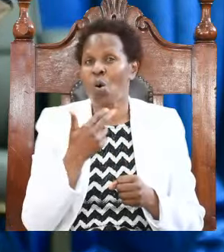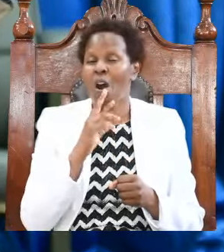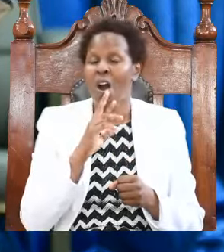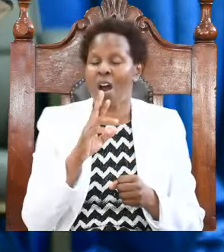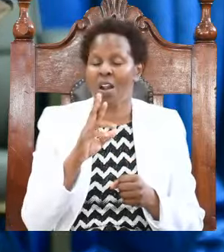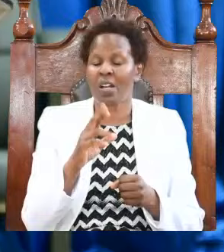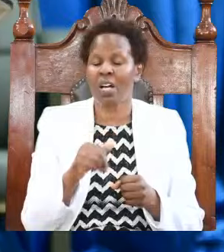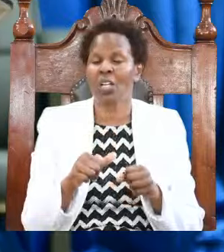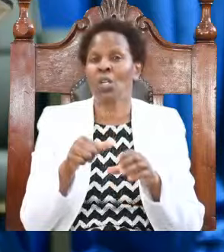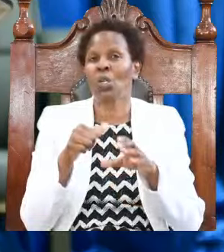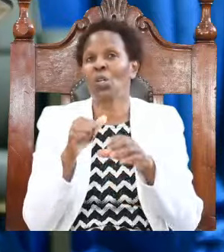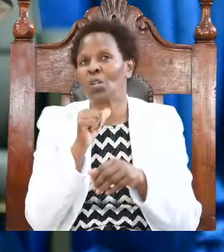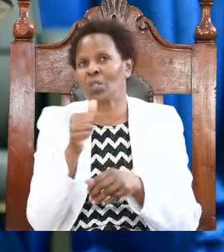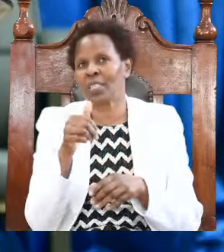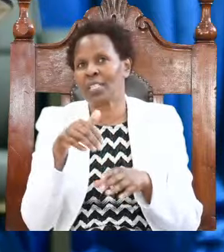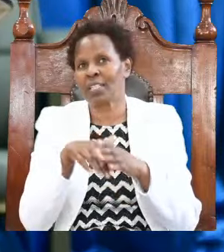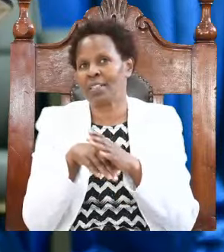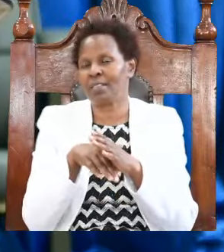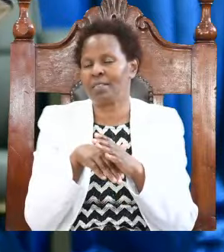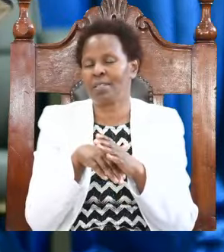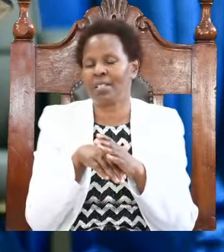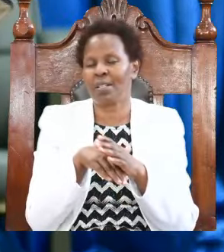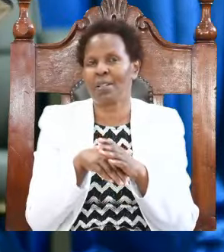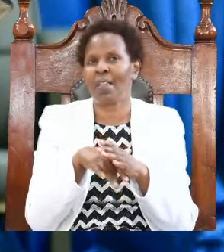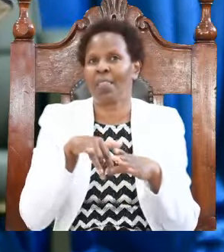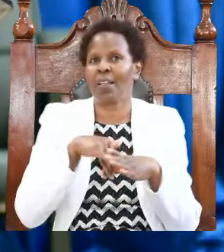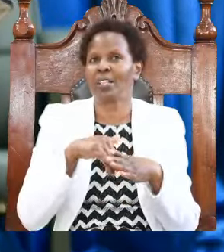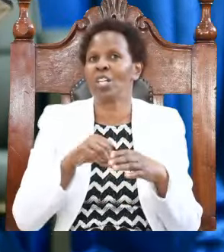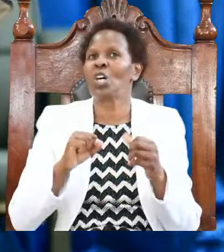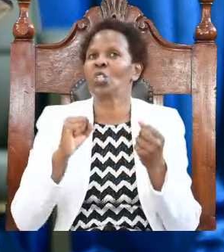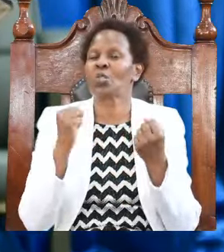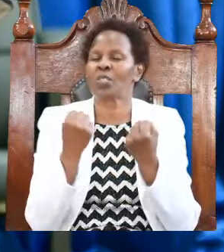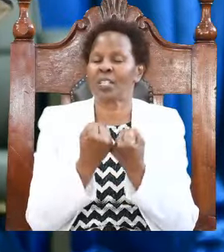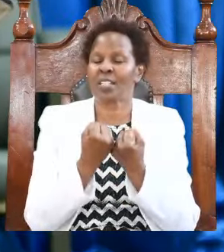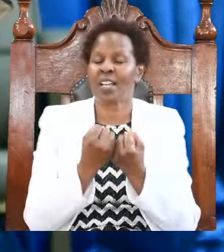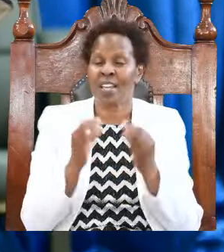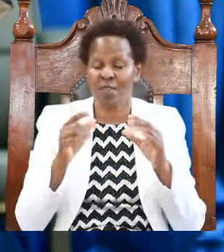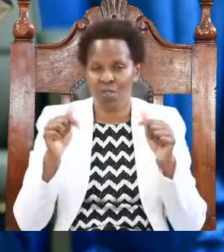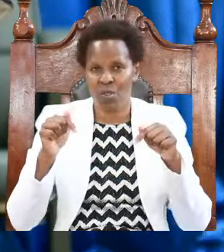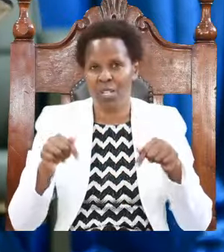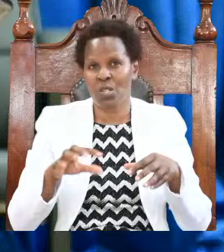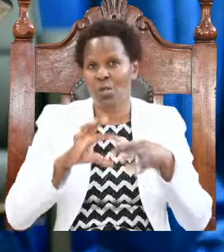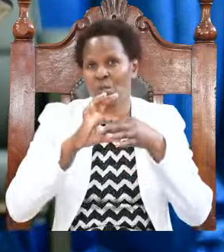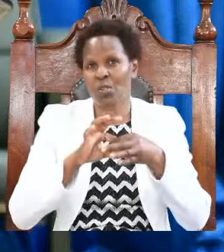you joined PCA Bahati Mateya's circle,